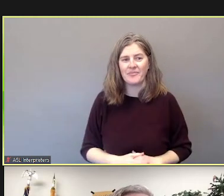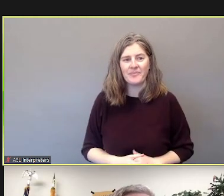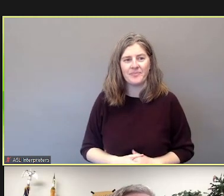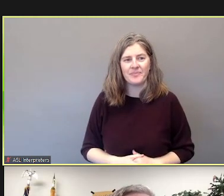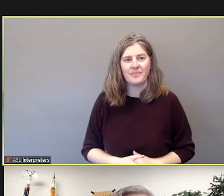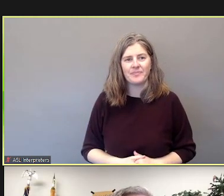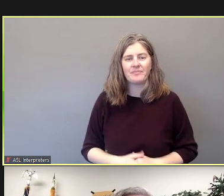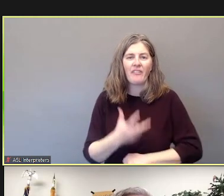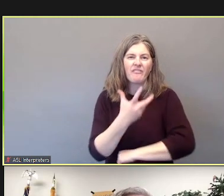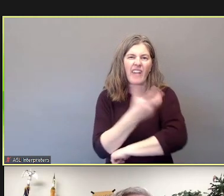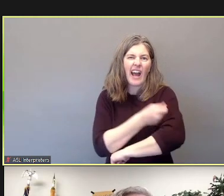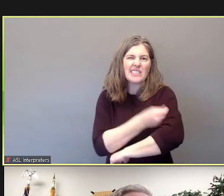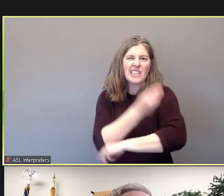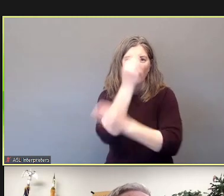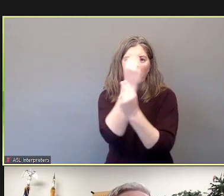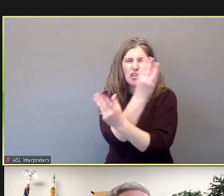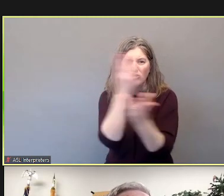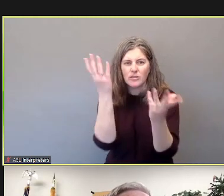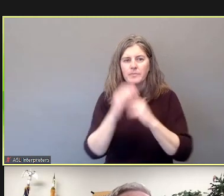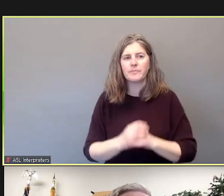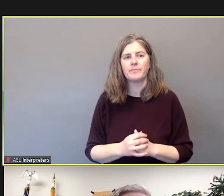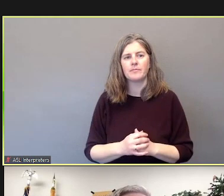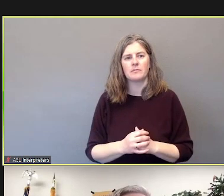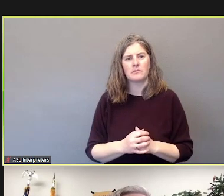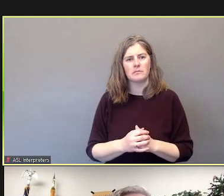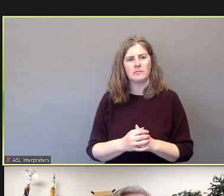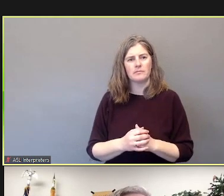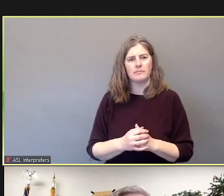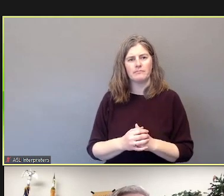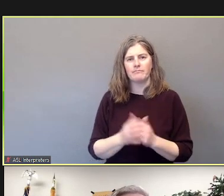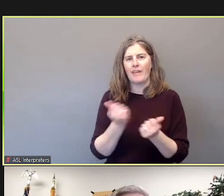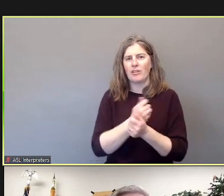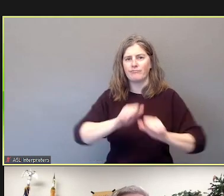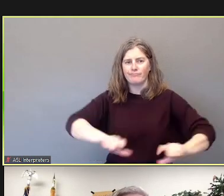Vaccine update, almost everything in one slide,